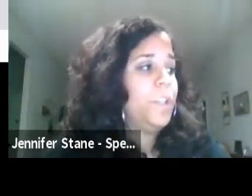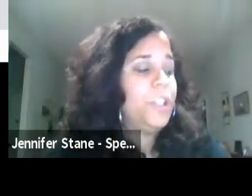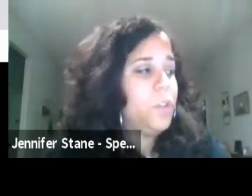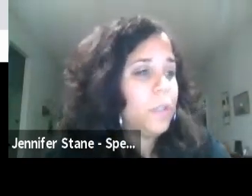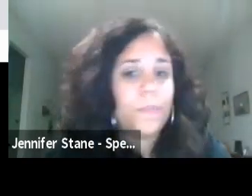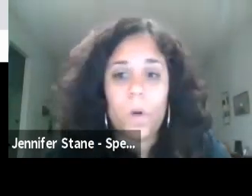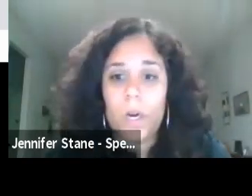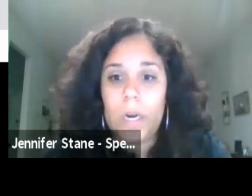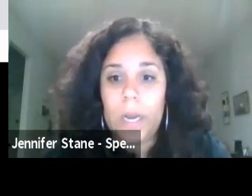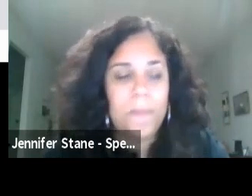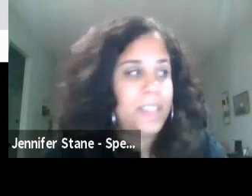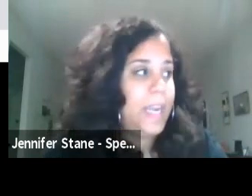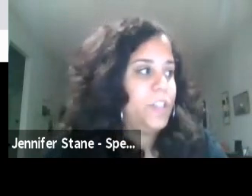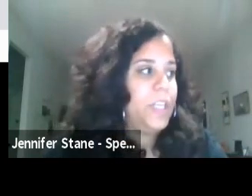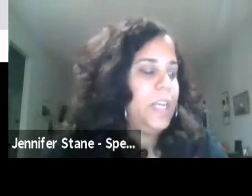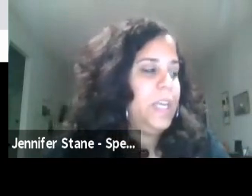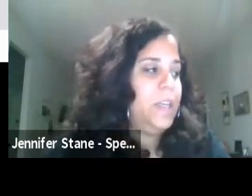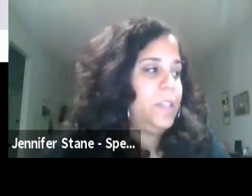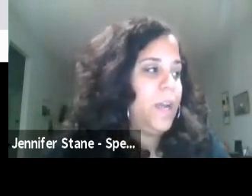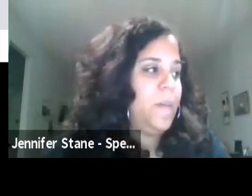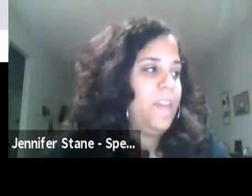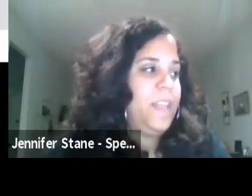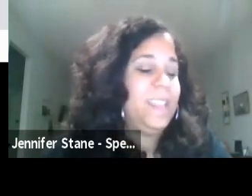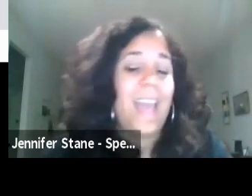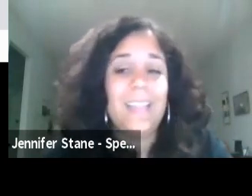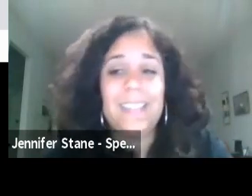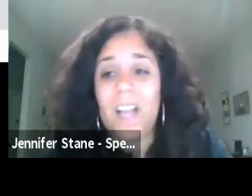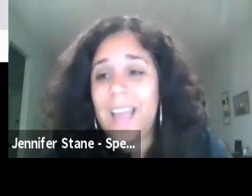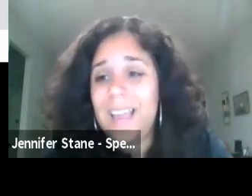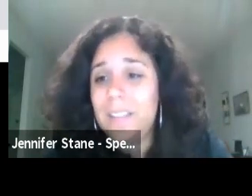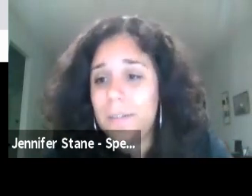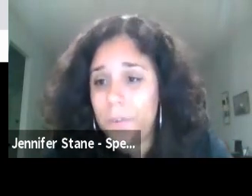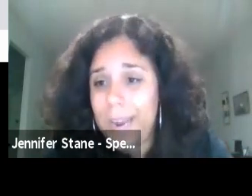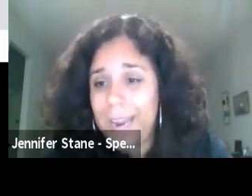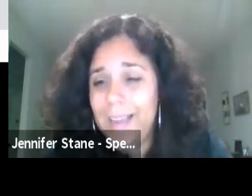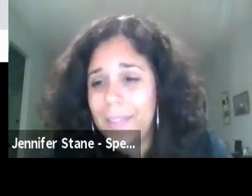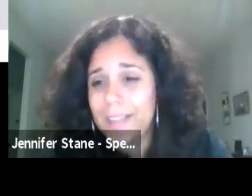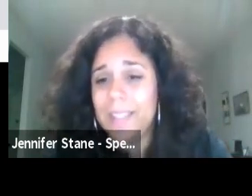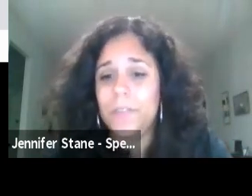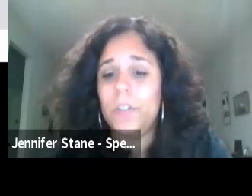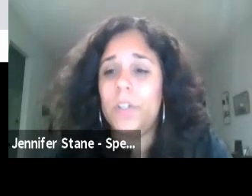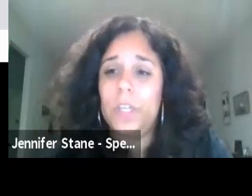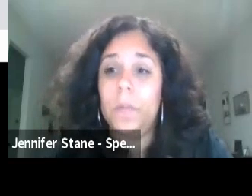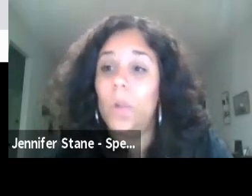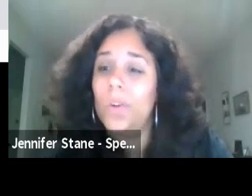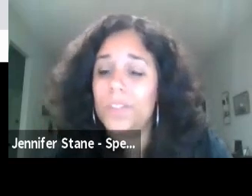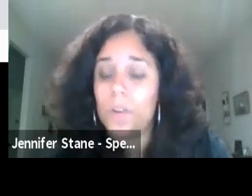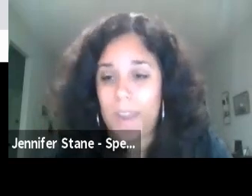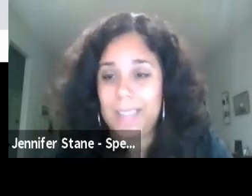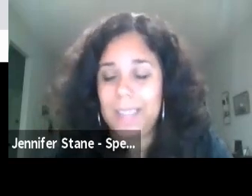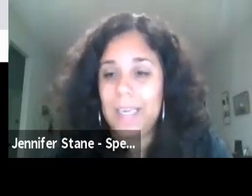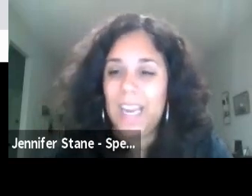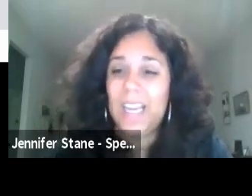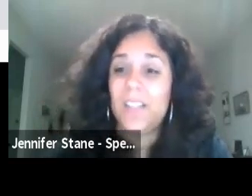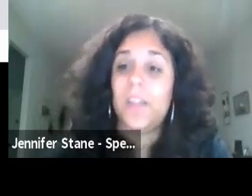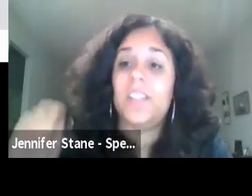And what you look for, Miss Angie, is if it's SLS free. That stands for sodium lauryl